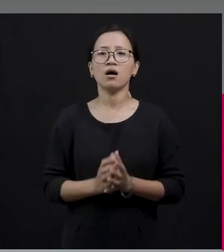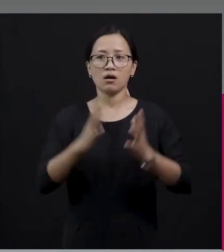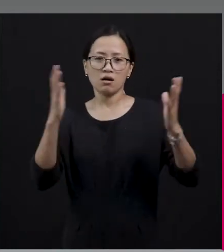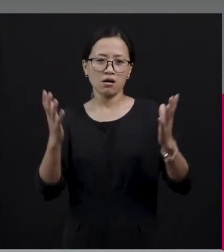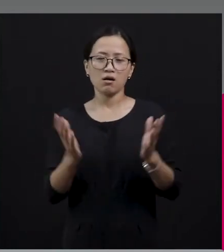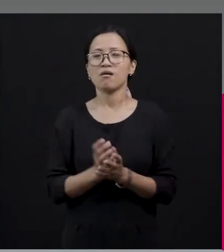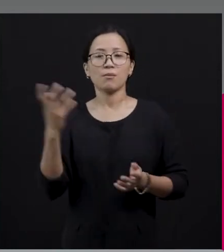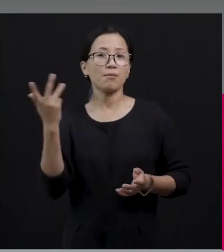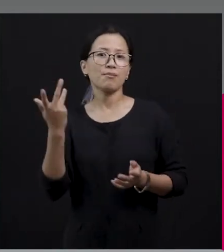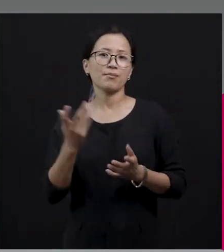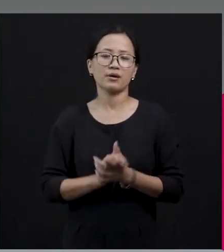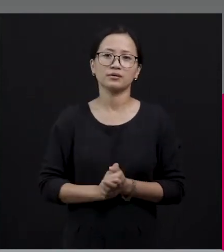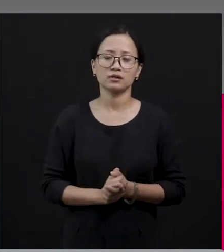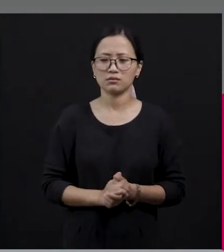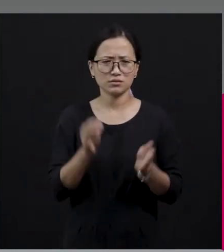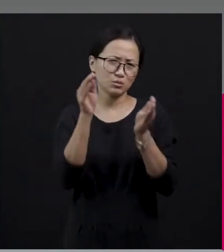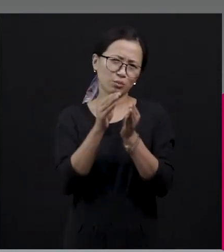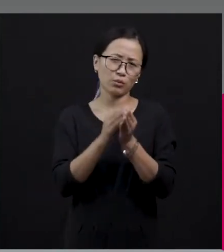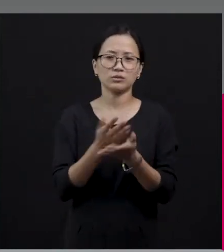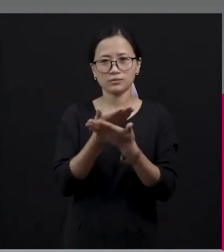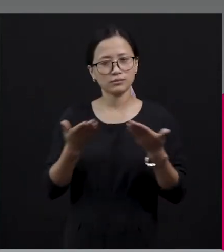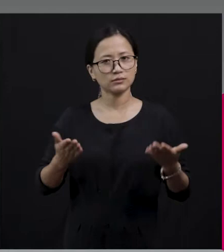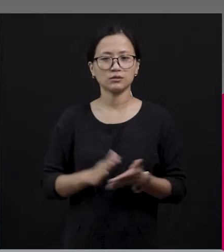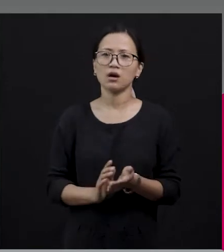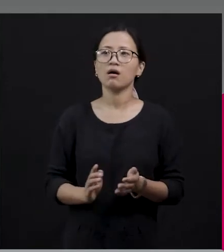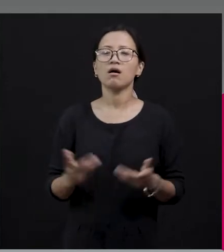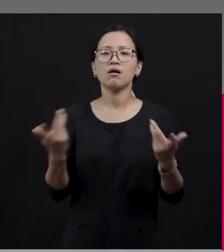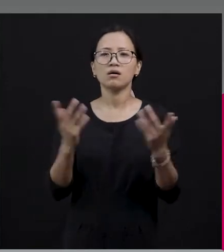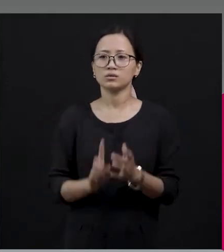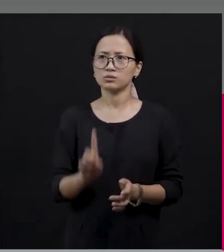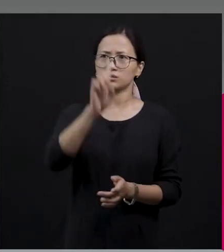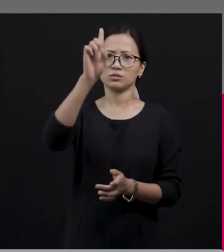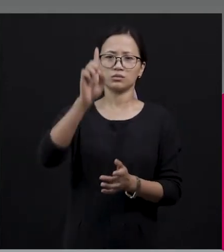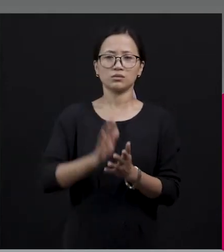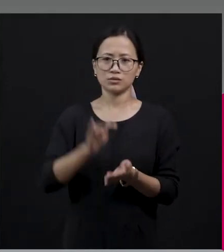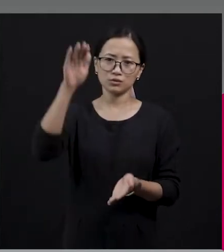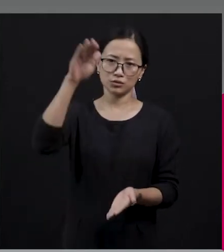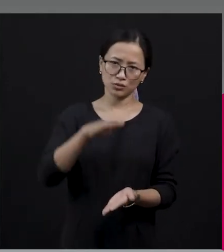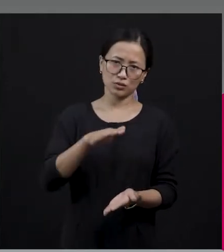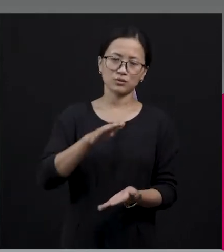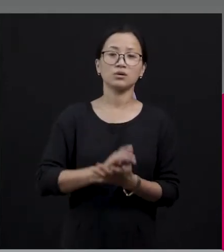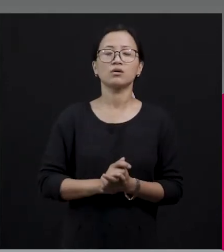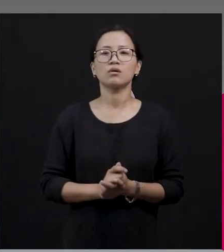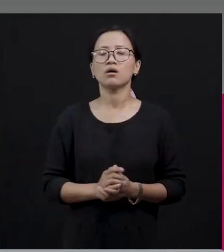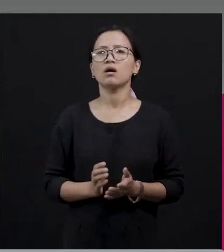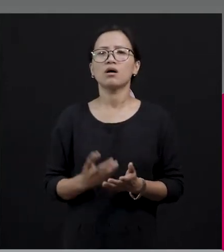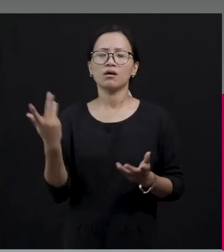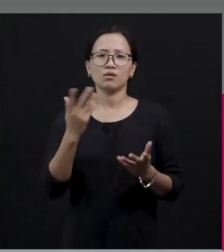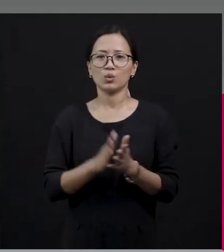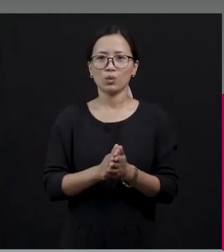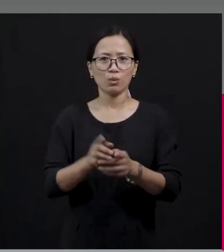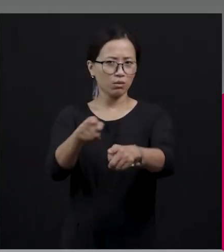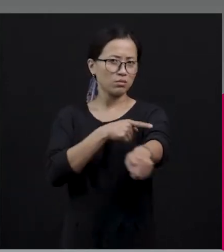big or small a thing is, how tall or how short, how long or how short,